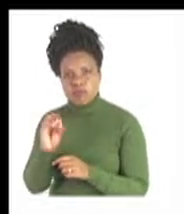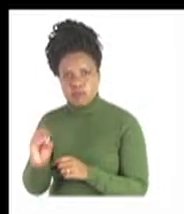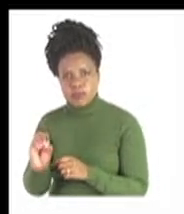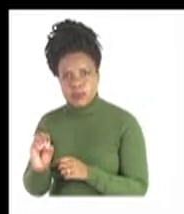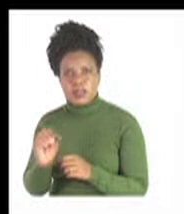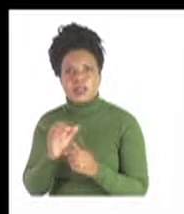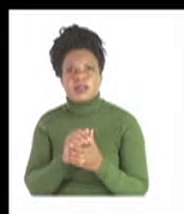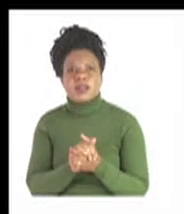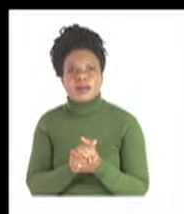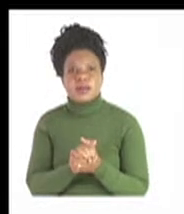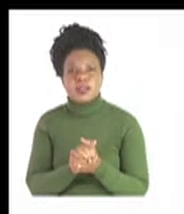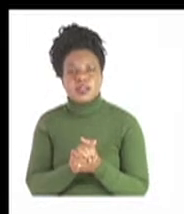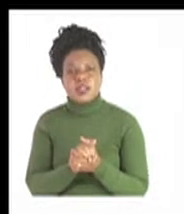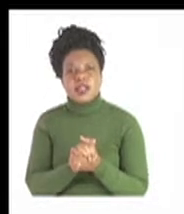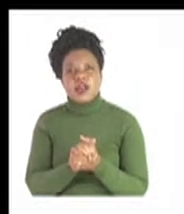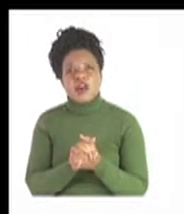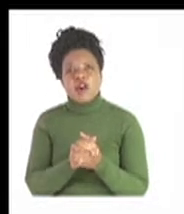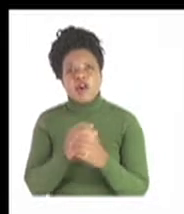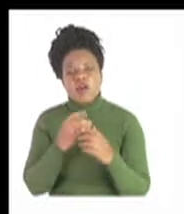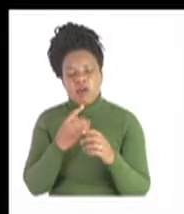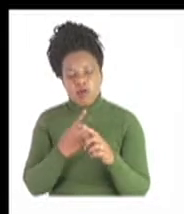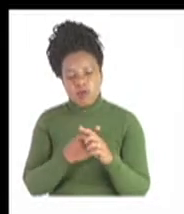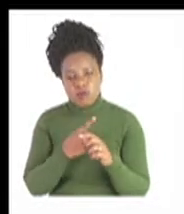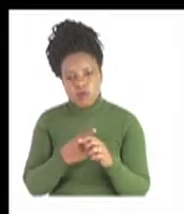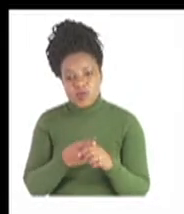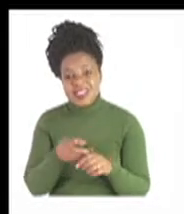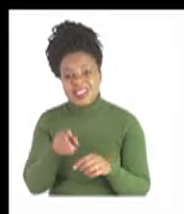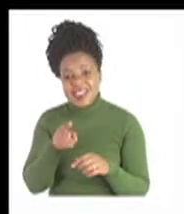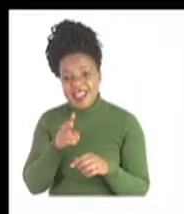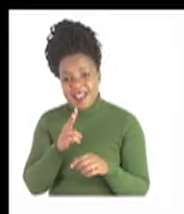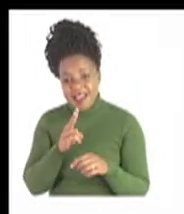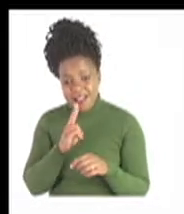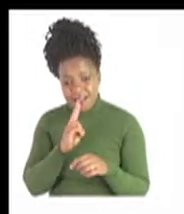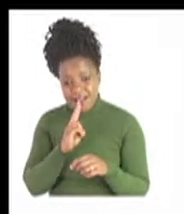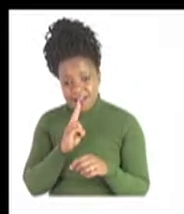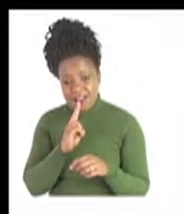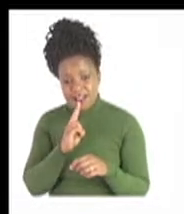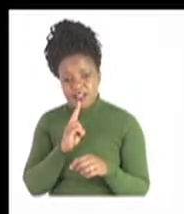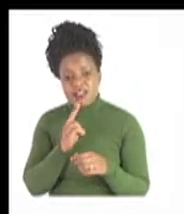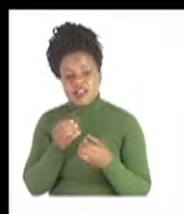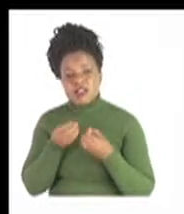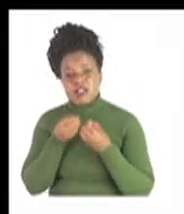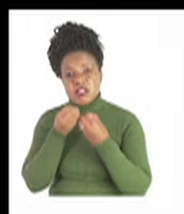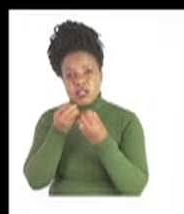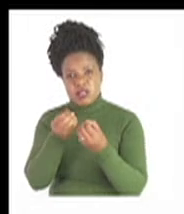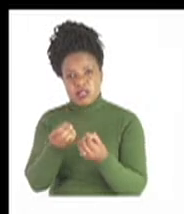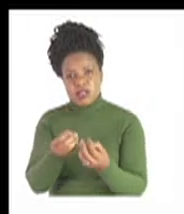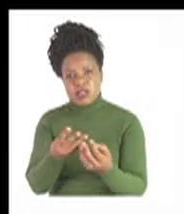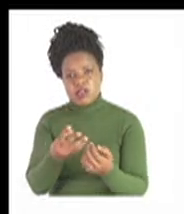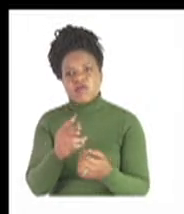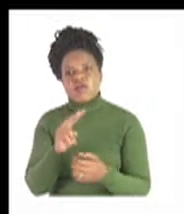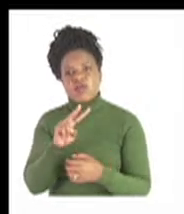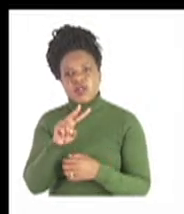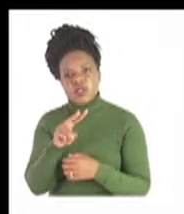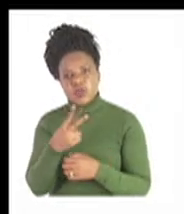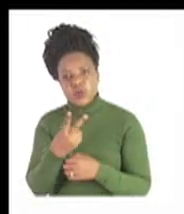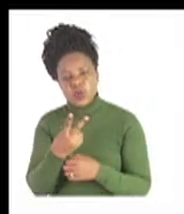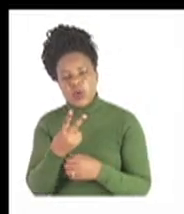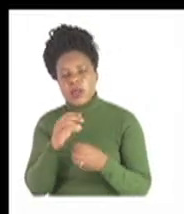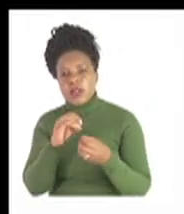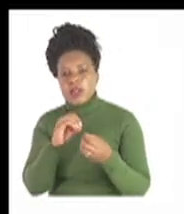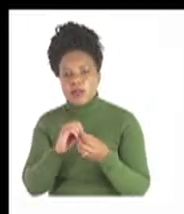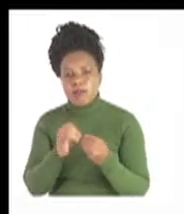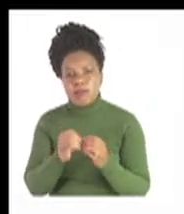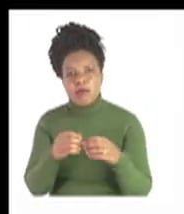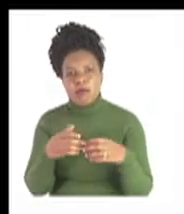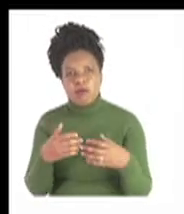number. For example, you can count the blocks with the first